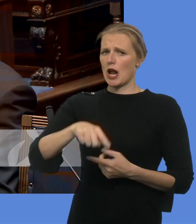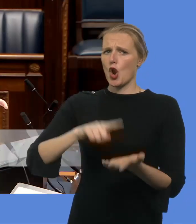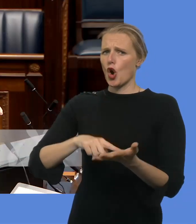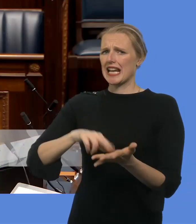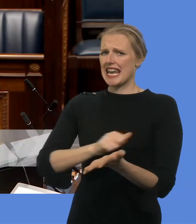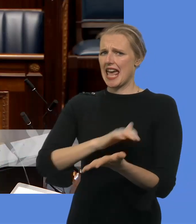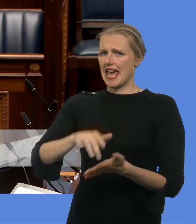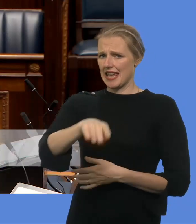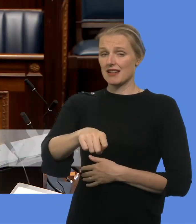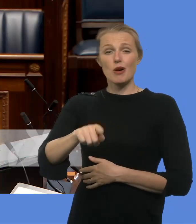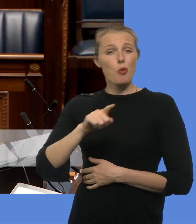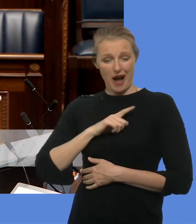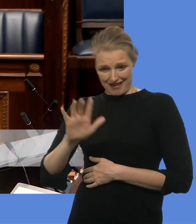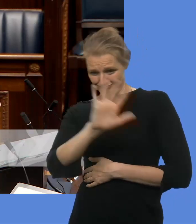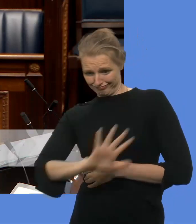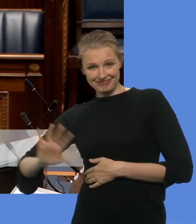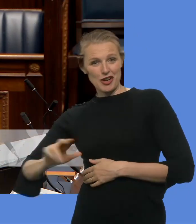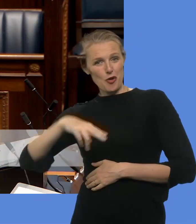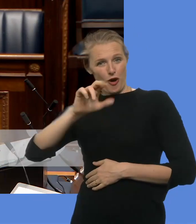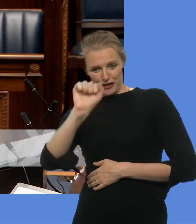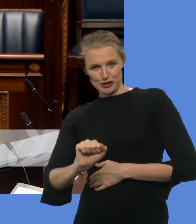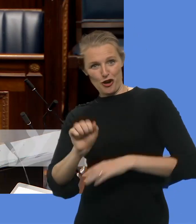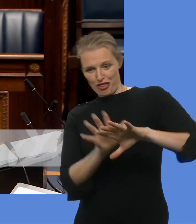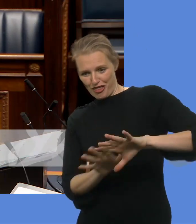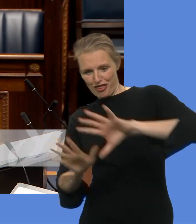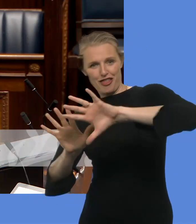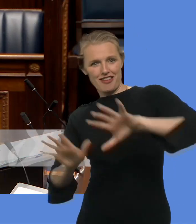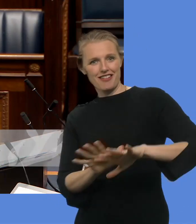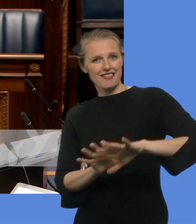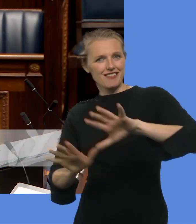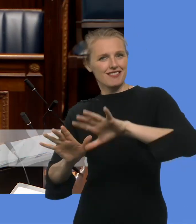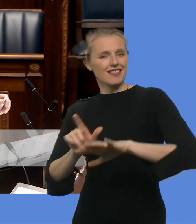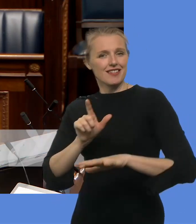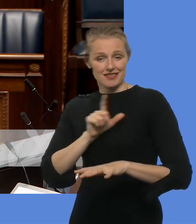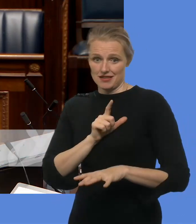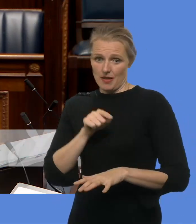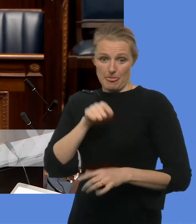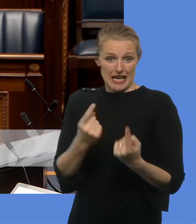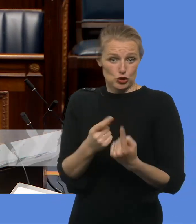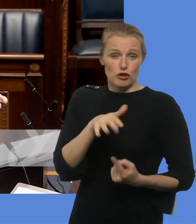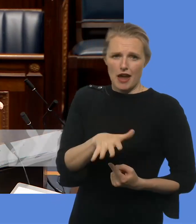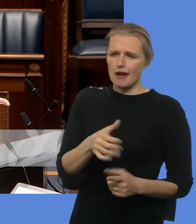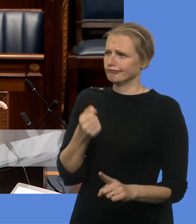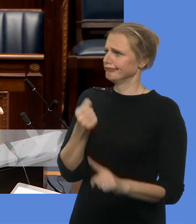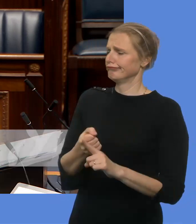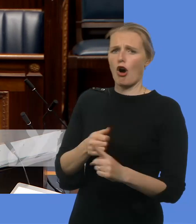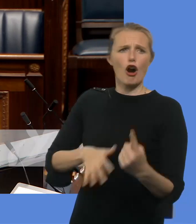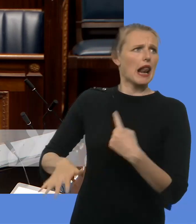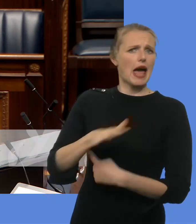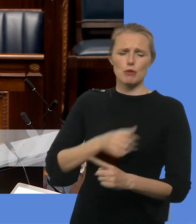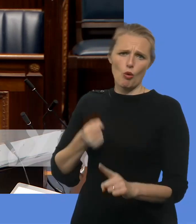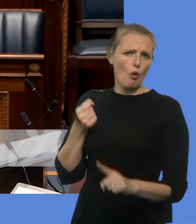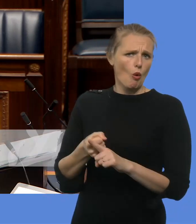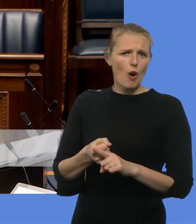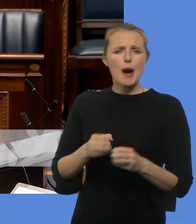are cross-jurisdictional. They do, the issues of impacting our environment and climate and biodiversity don't recognise borders. So